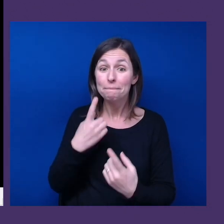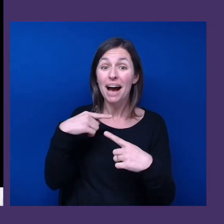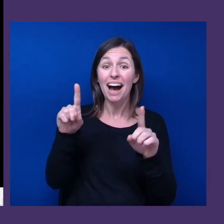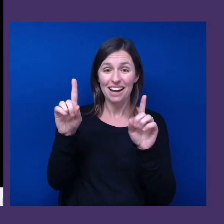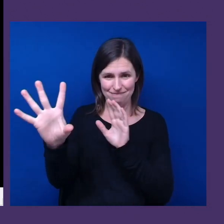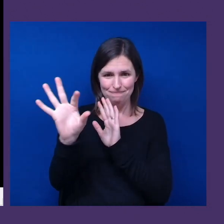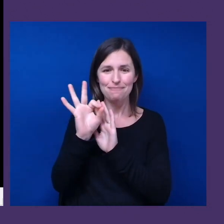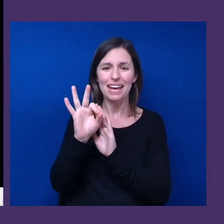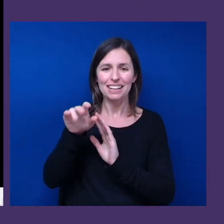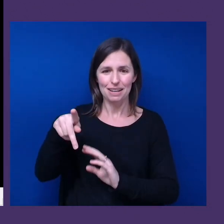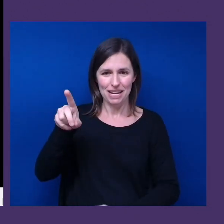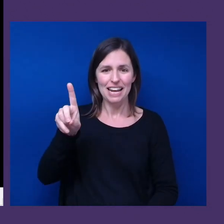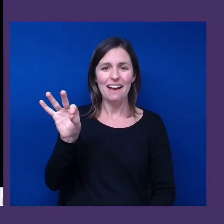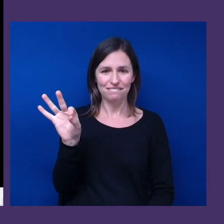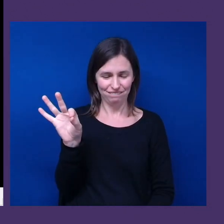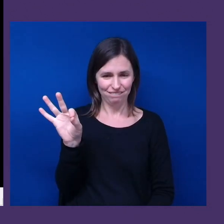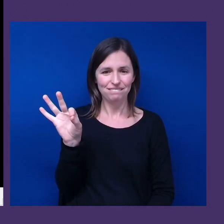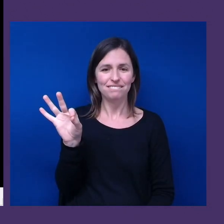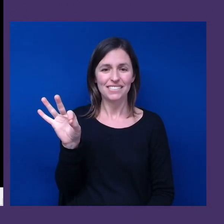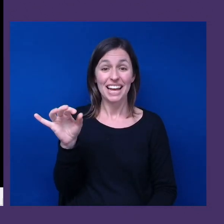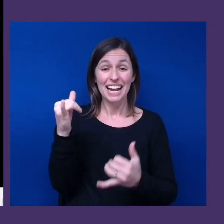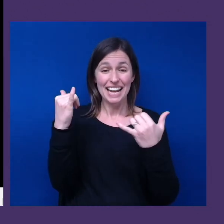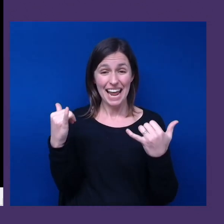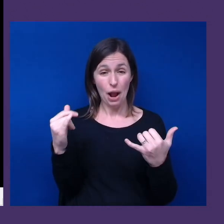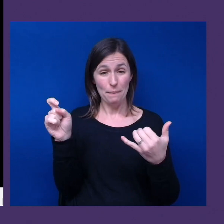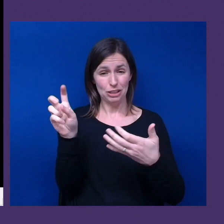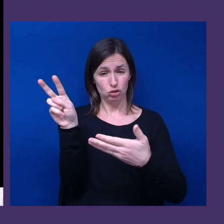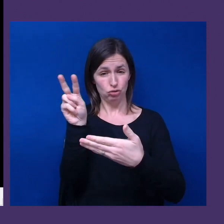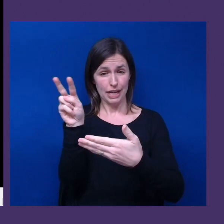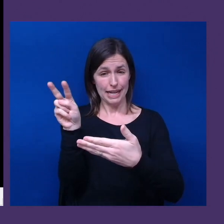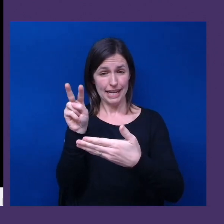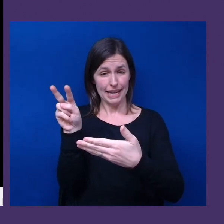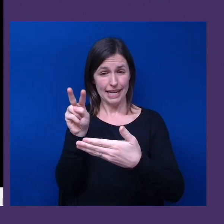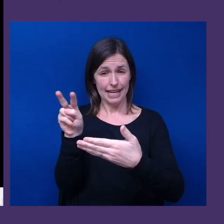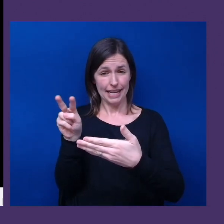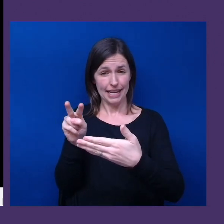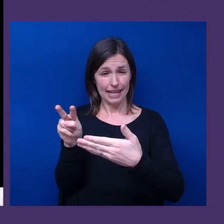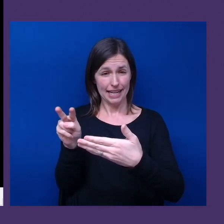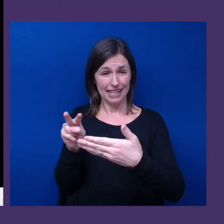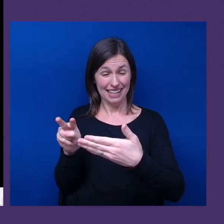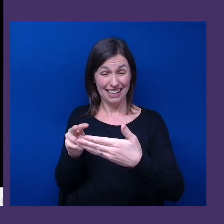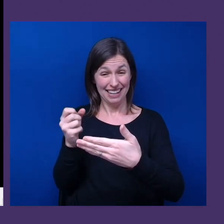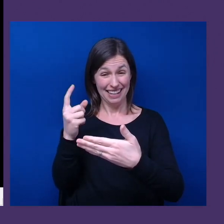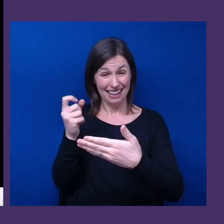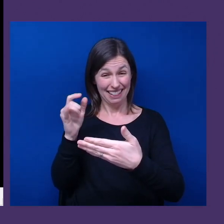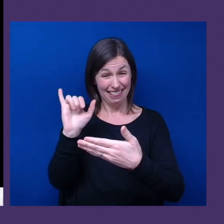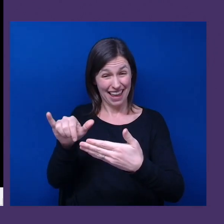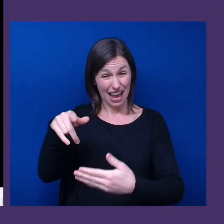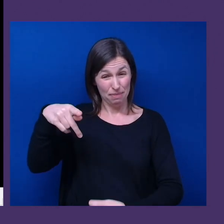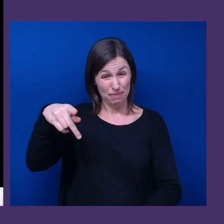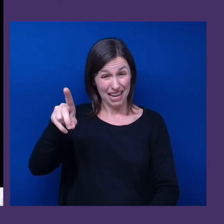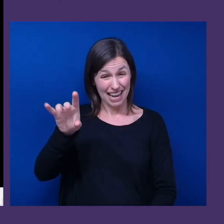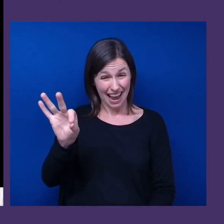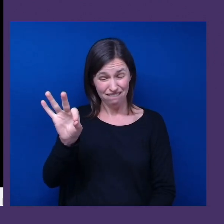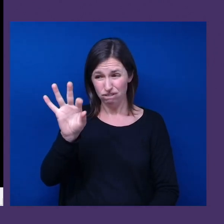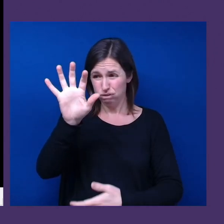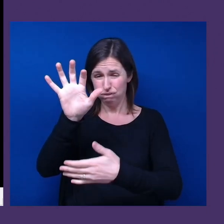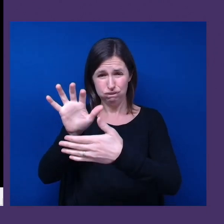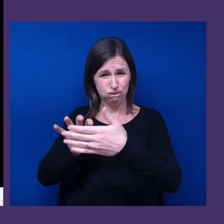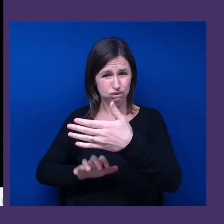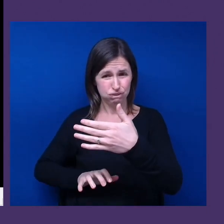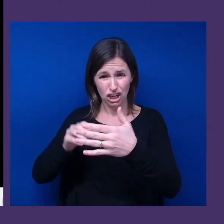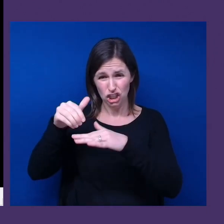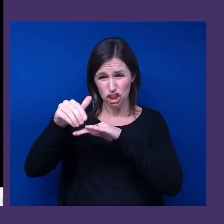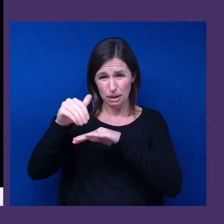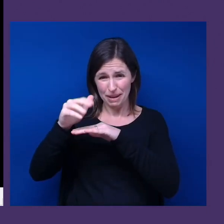PDF. Now it has to read the PDF. And this PDF, which is full of shipping information, goes off the